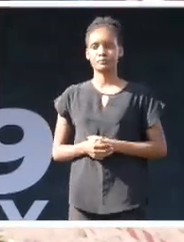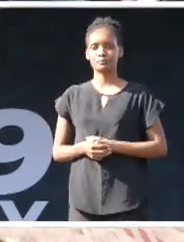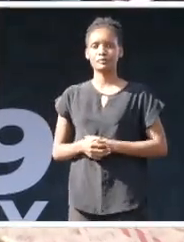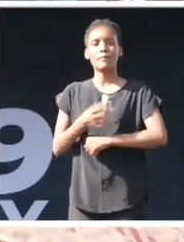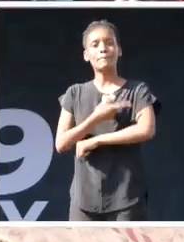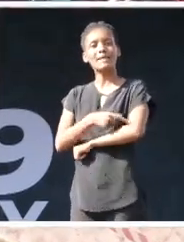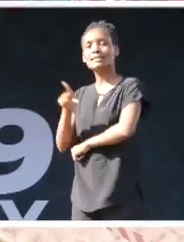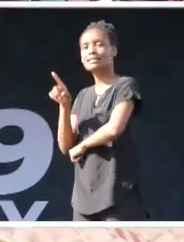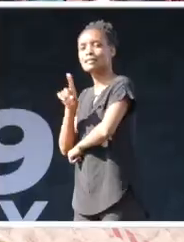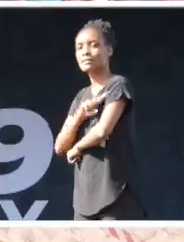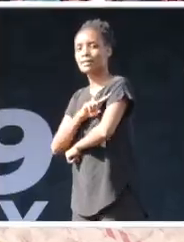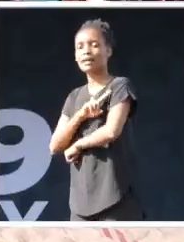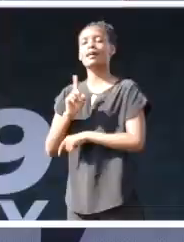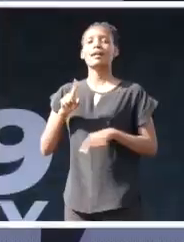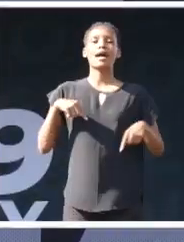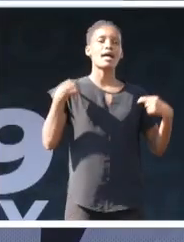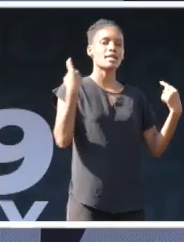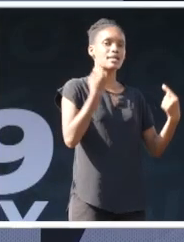Matimba!